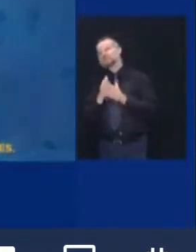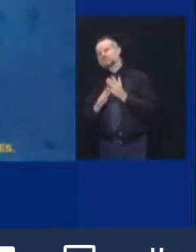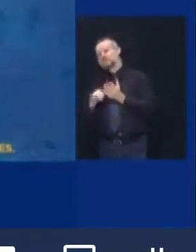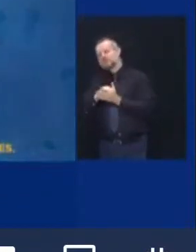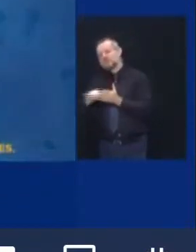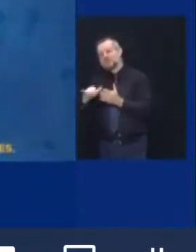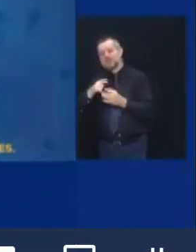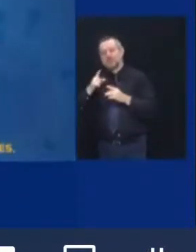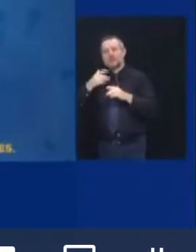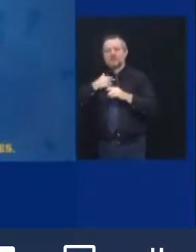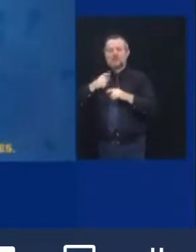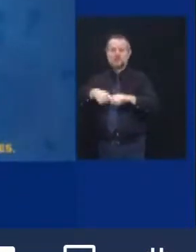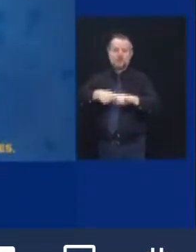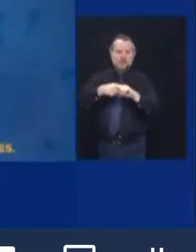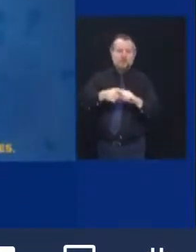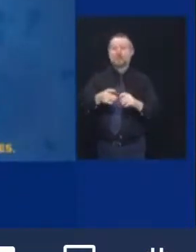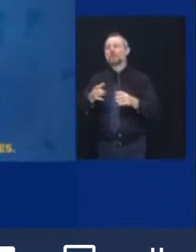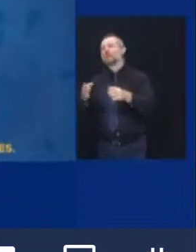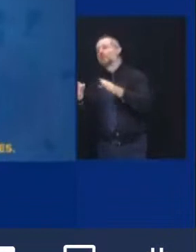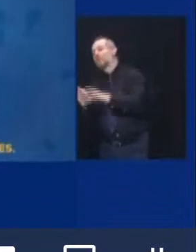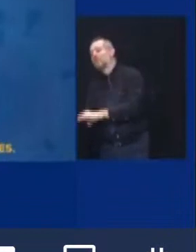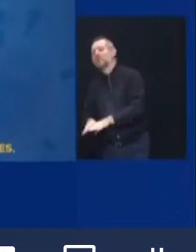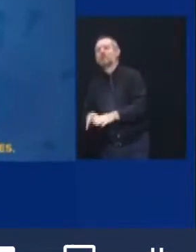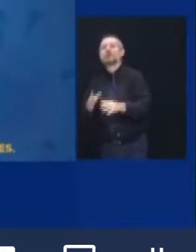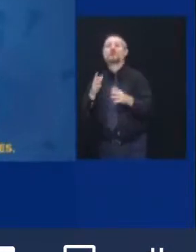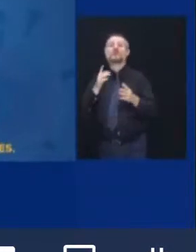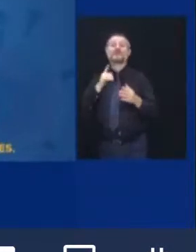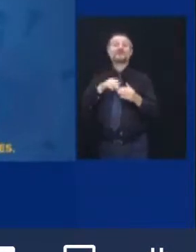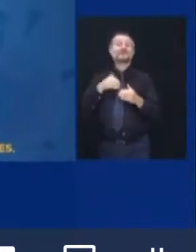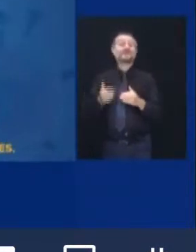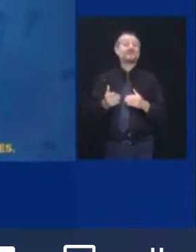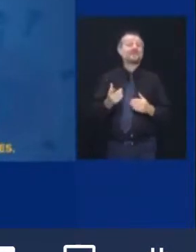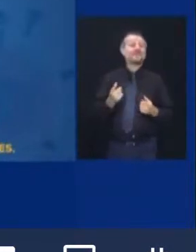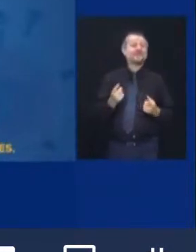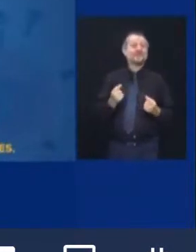everything down, or we reopened on a regional level.